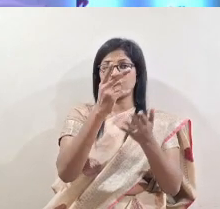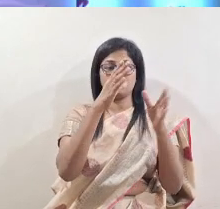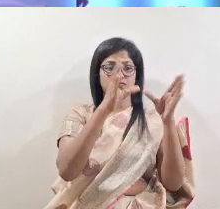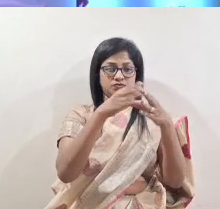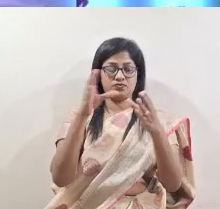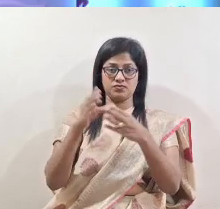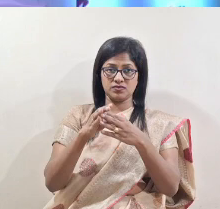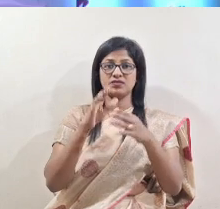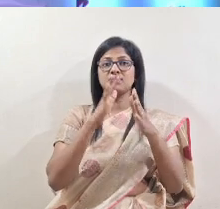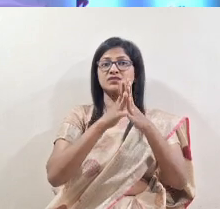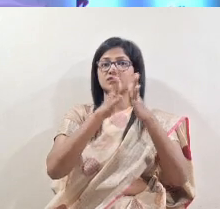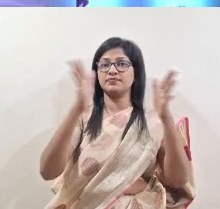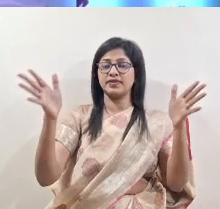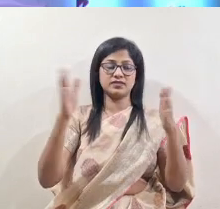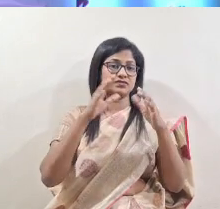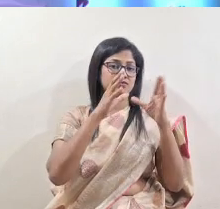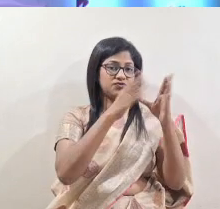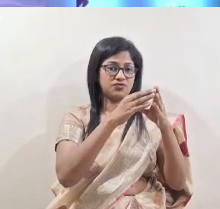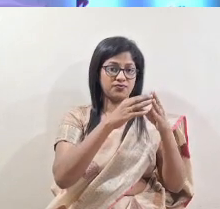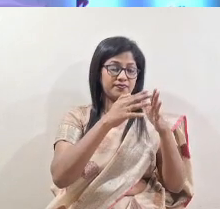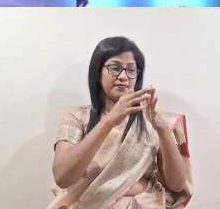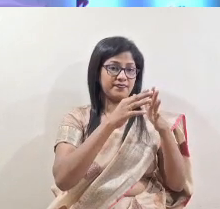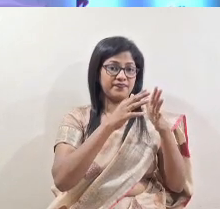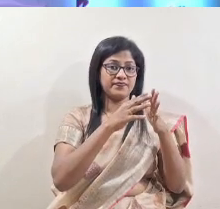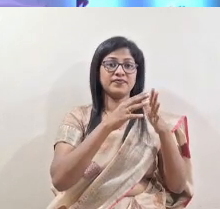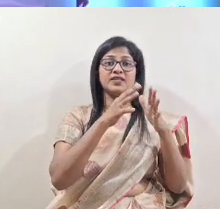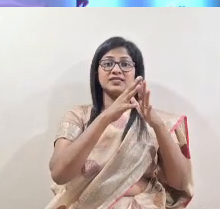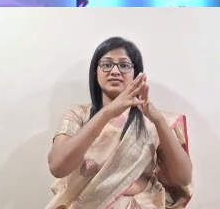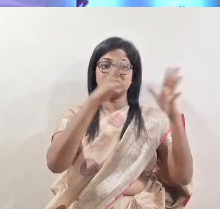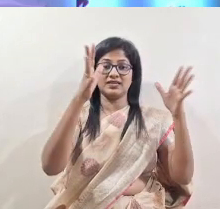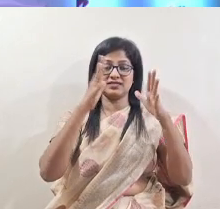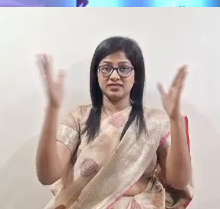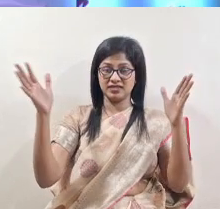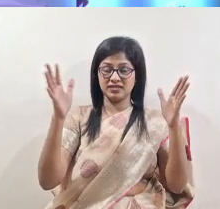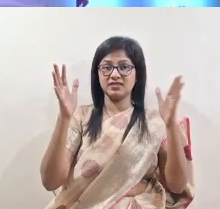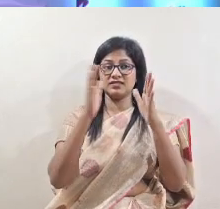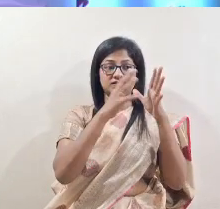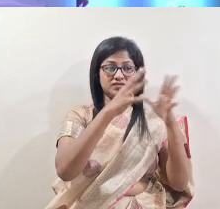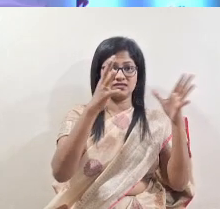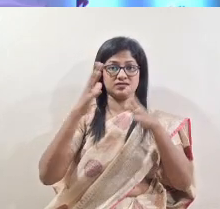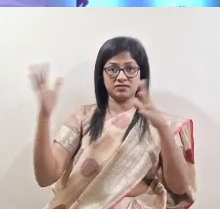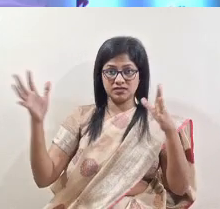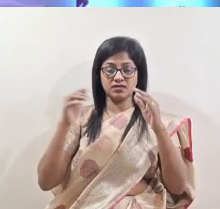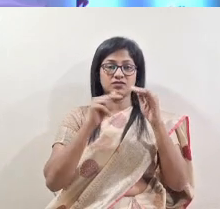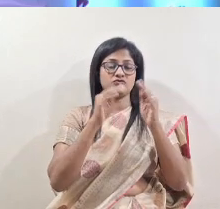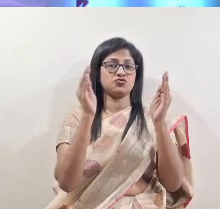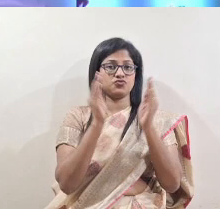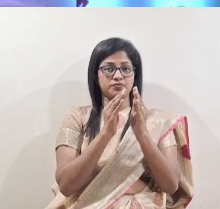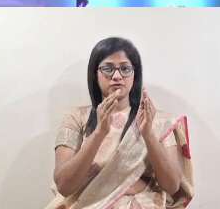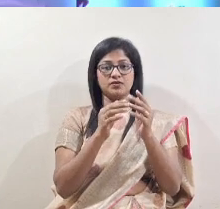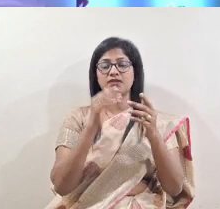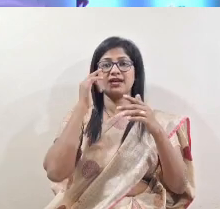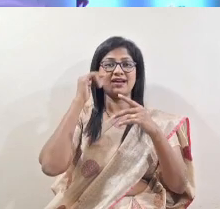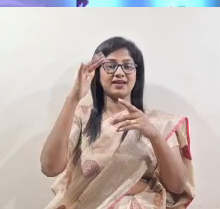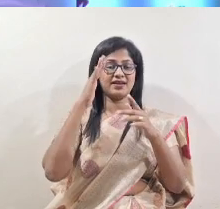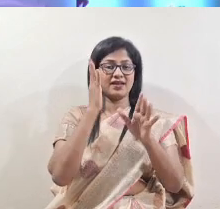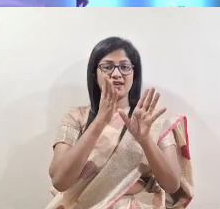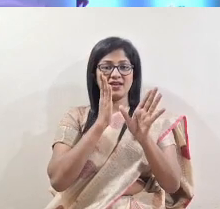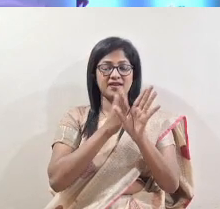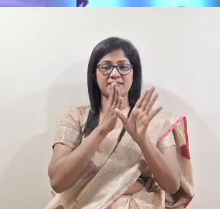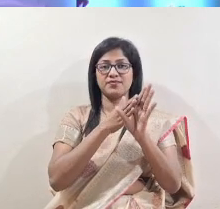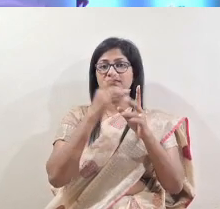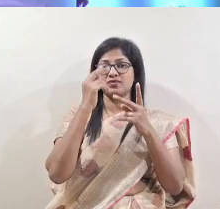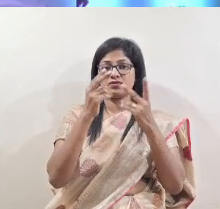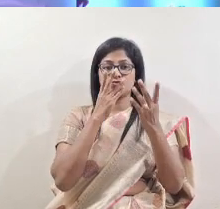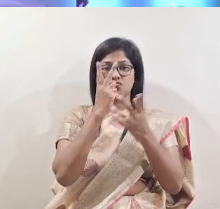sectors with wider sectors on the sides and smaller sectors on the center. We are testing two hypotheses here.